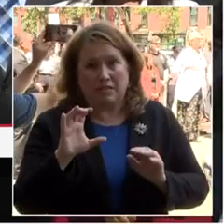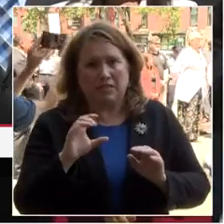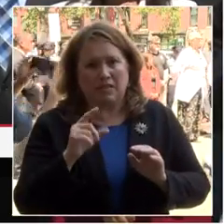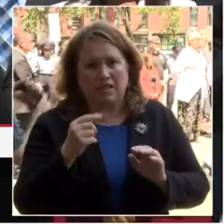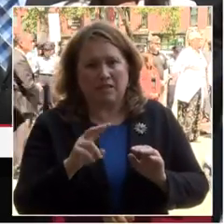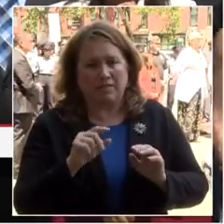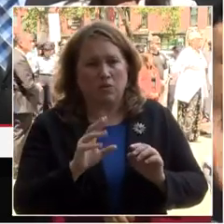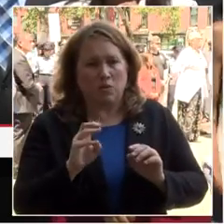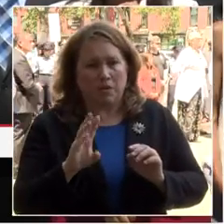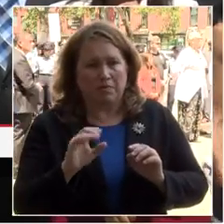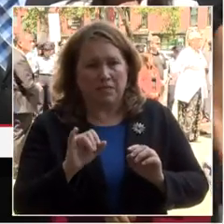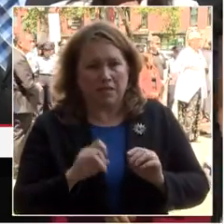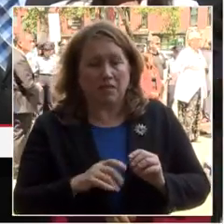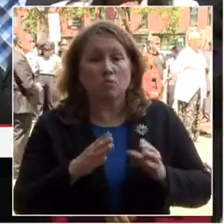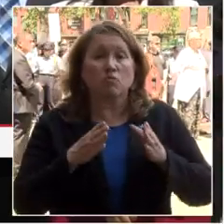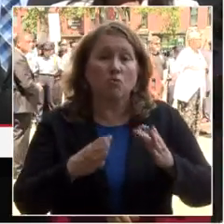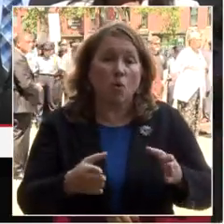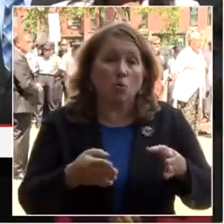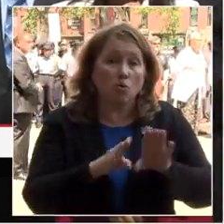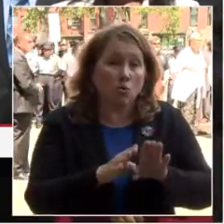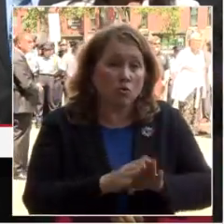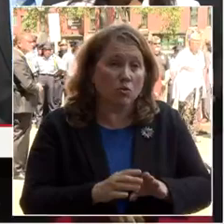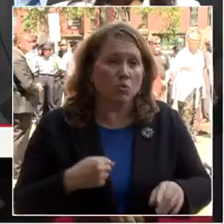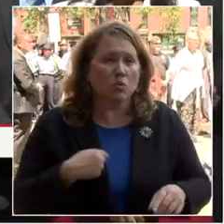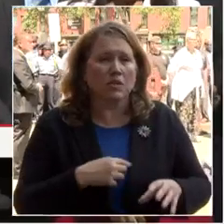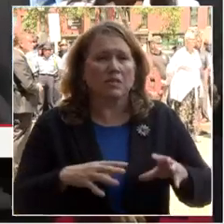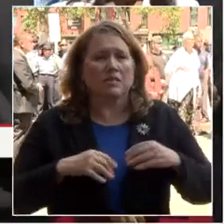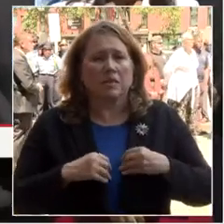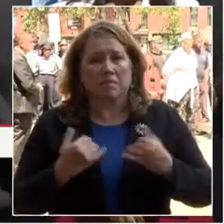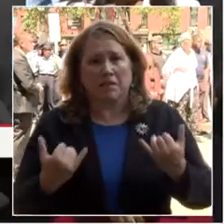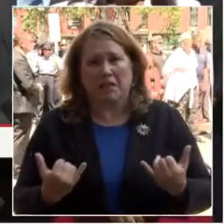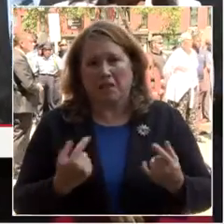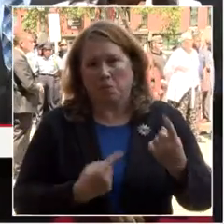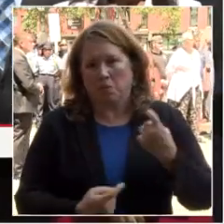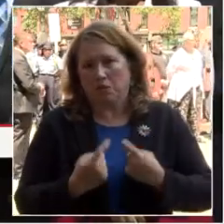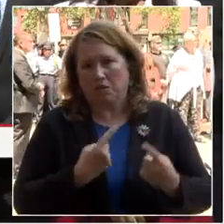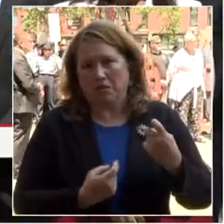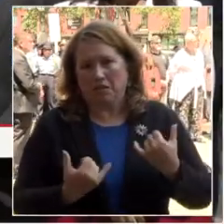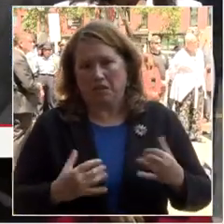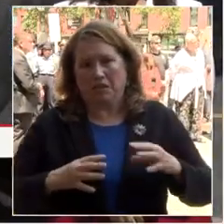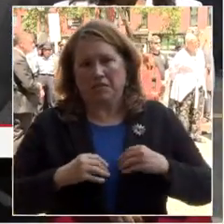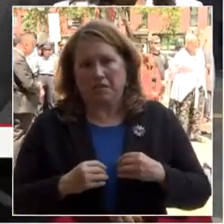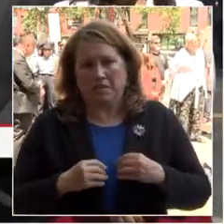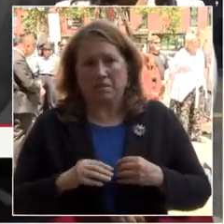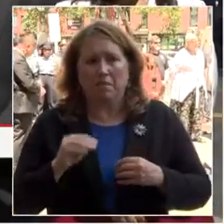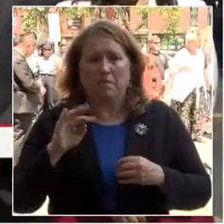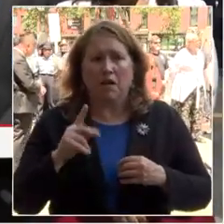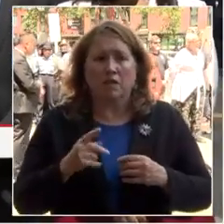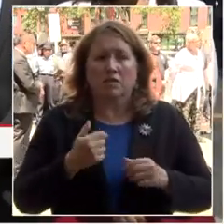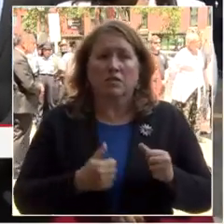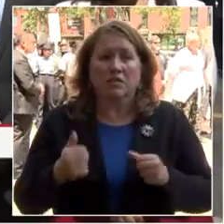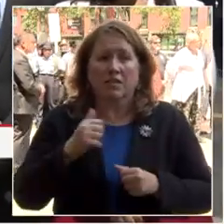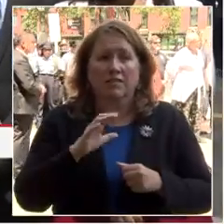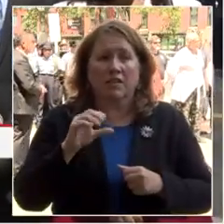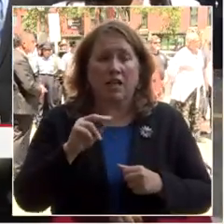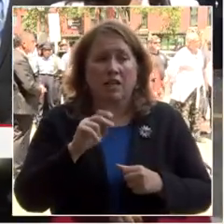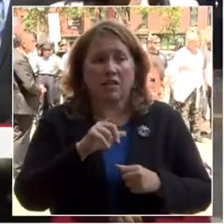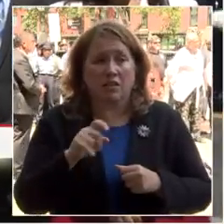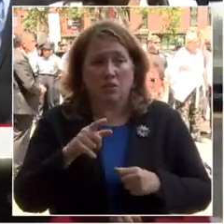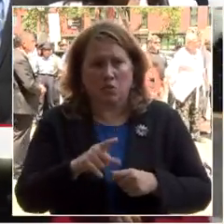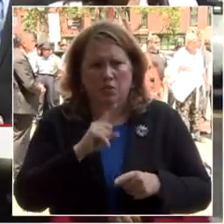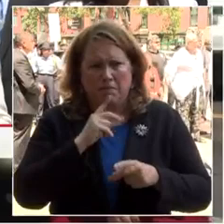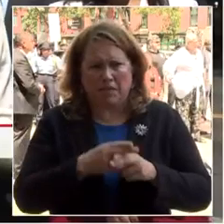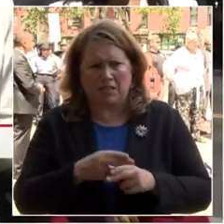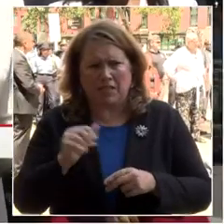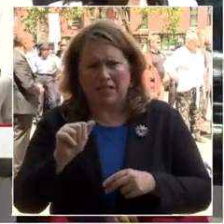closures. So I'm happy to take a couple questions. Any questions? Yes, Mark. For Chief Conti, Chief, you mentioned ATVs. Can